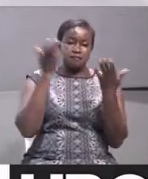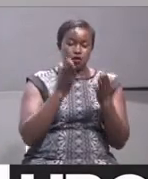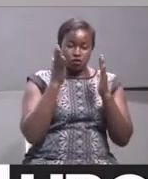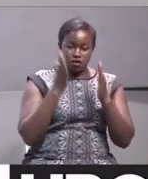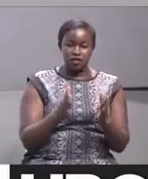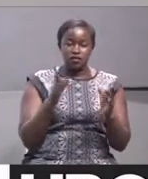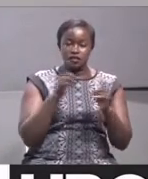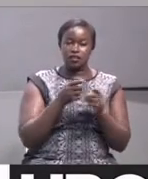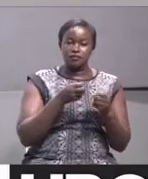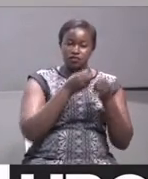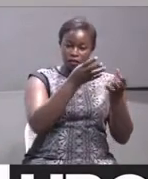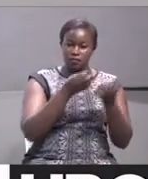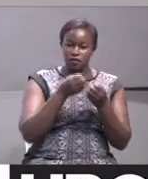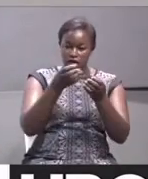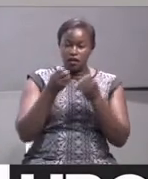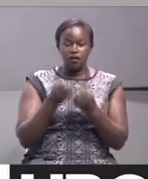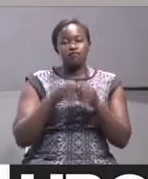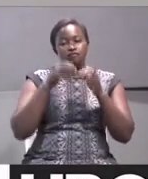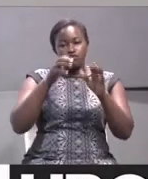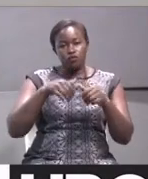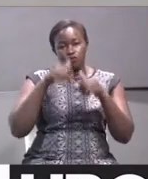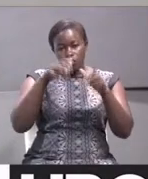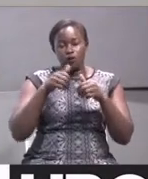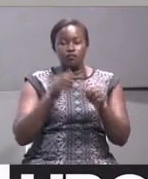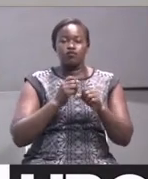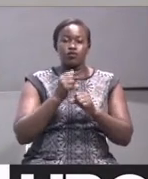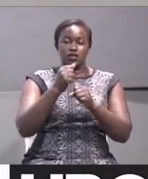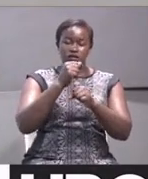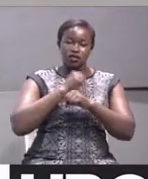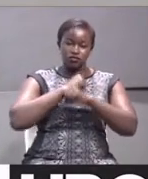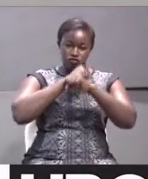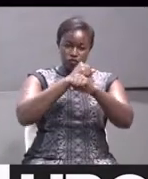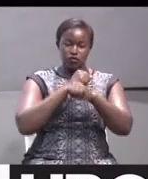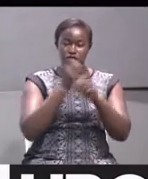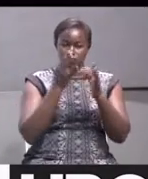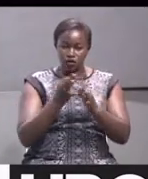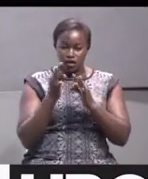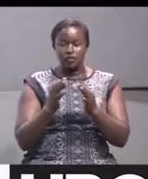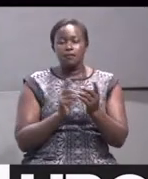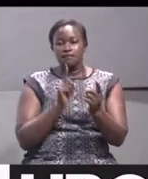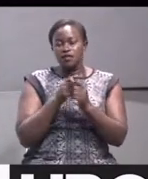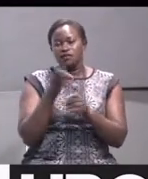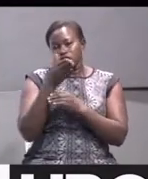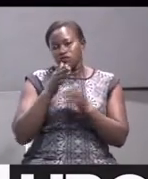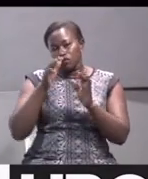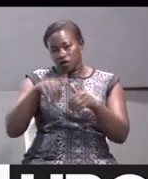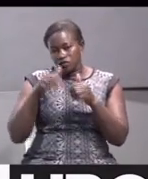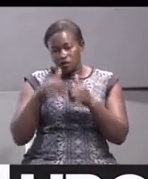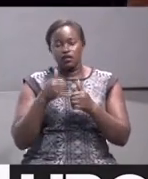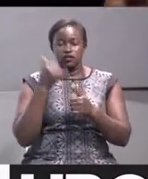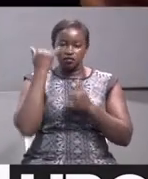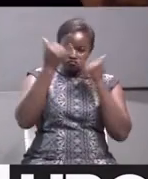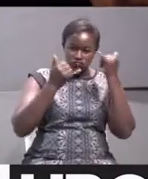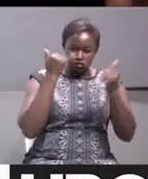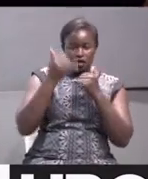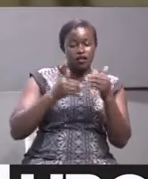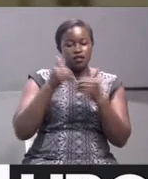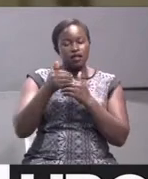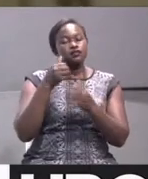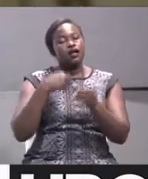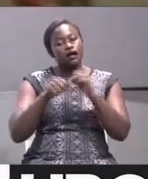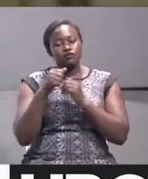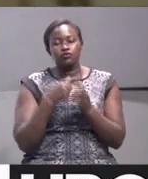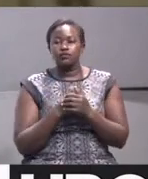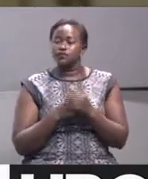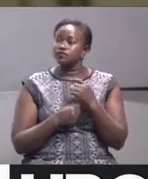of crop protection products, have met with Ministry of Agriculture to brainstorm on their next course of action. The